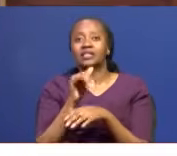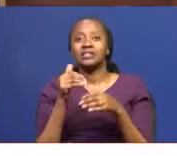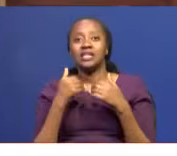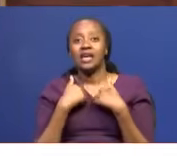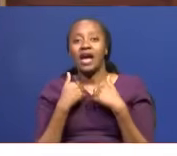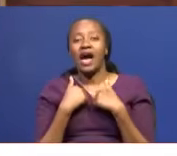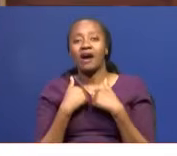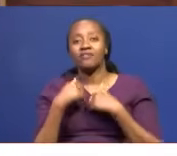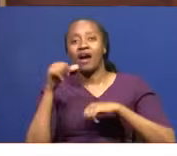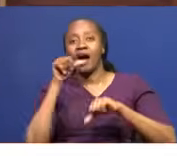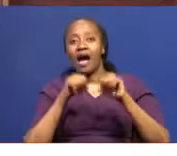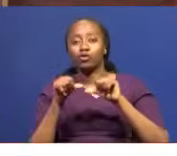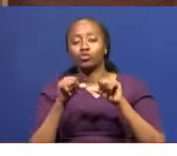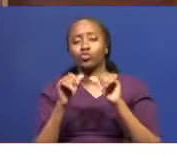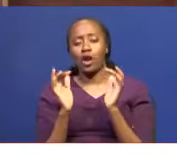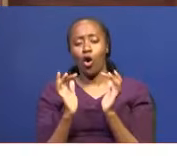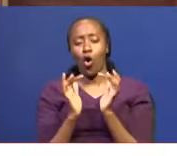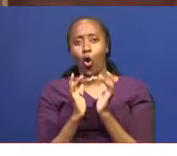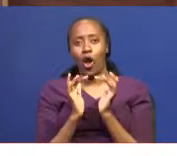an attempt to do online